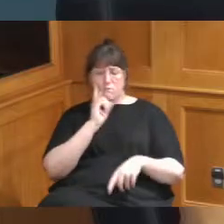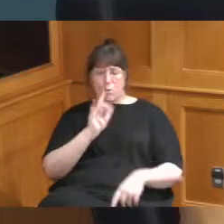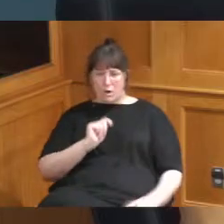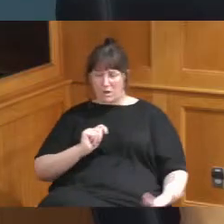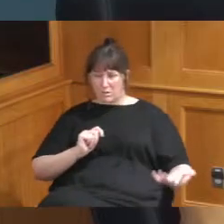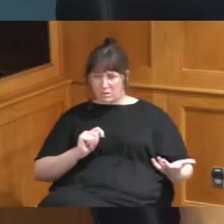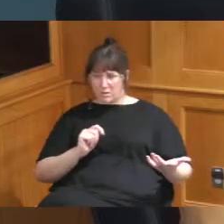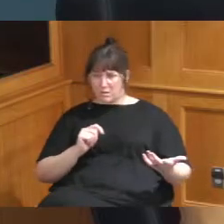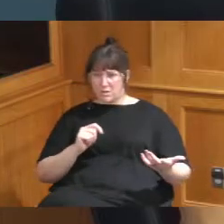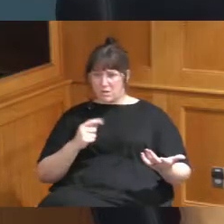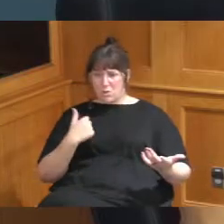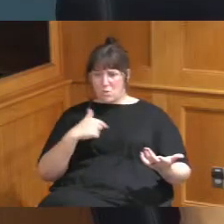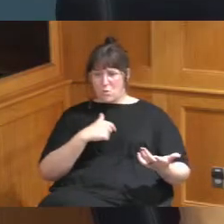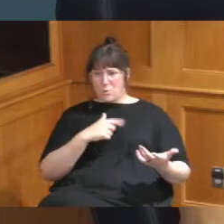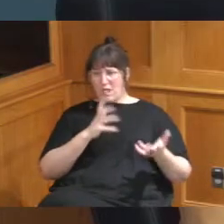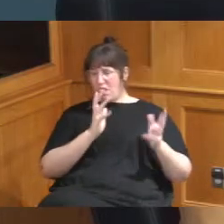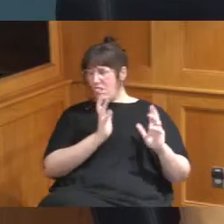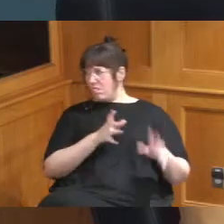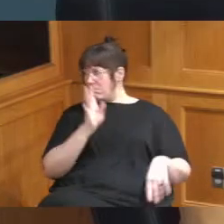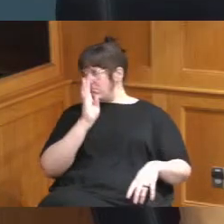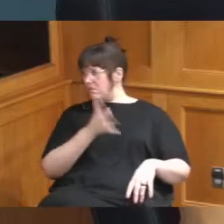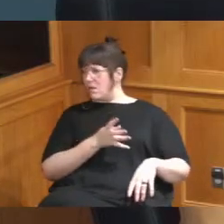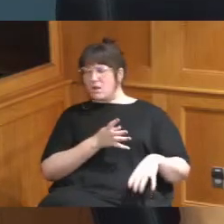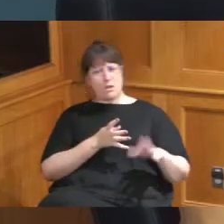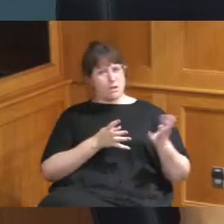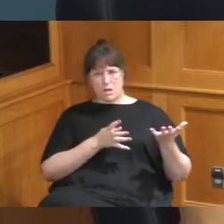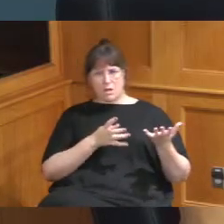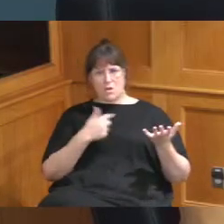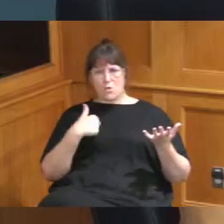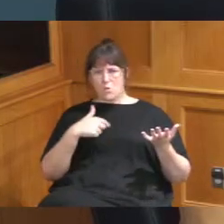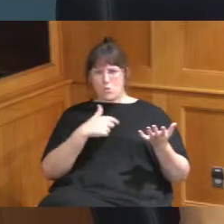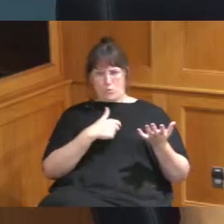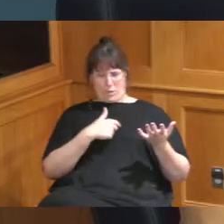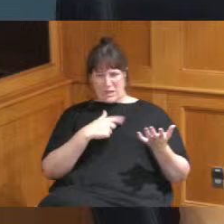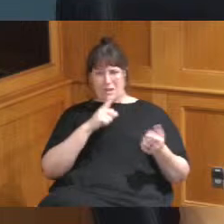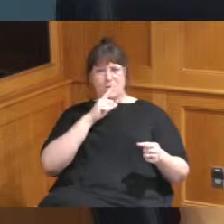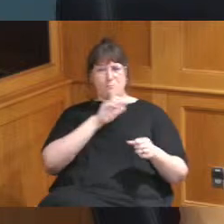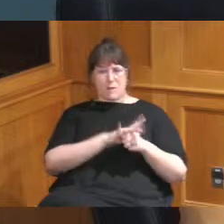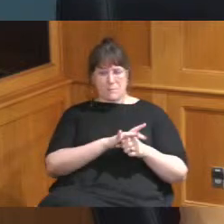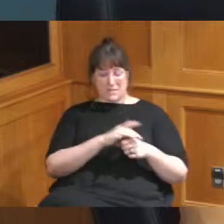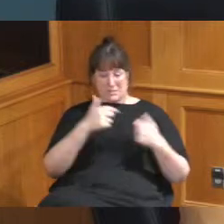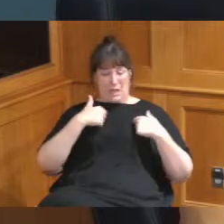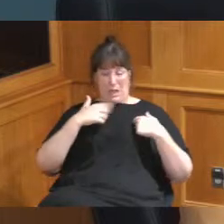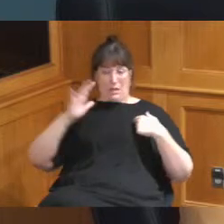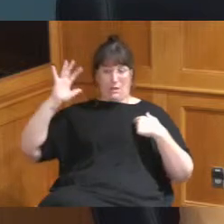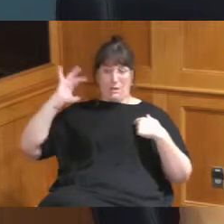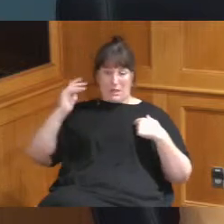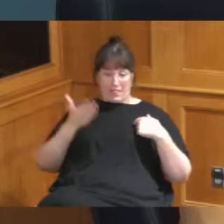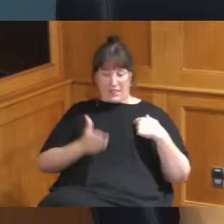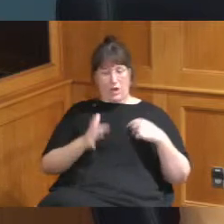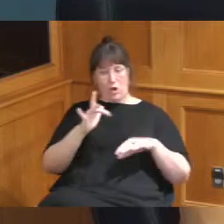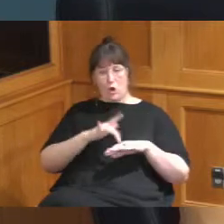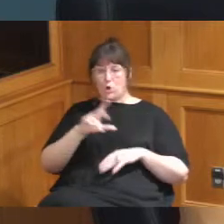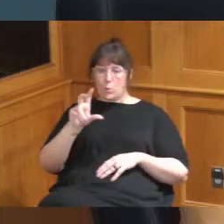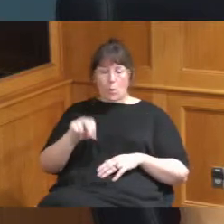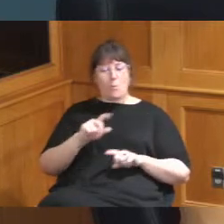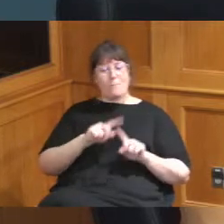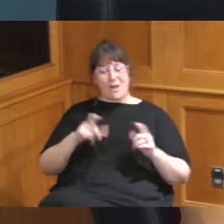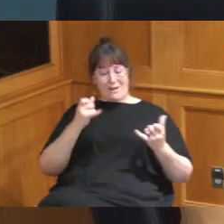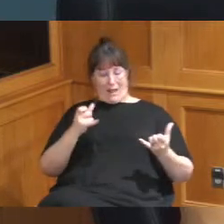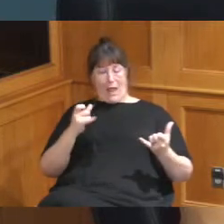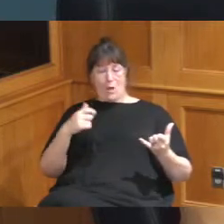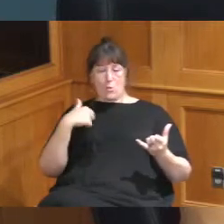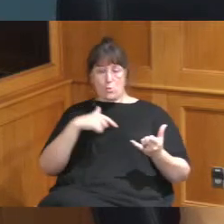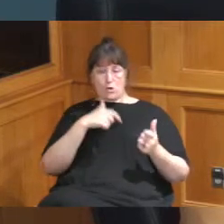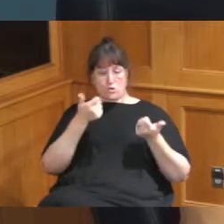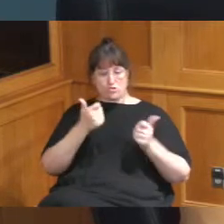can't turn away from that. We have obligations now. I wasn't here back then. None of us were. And yet here we are trying to